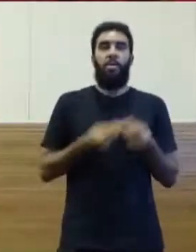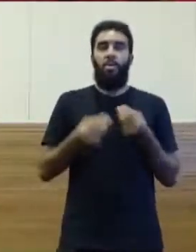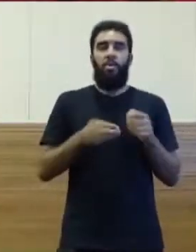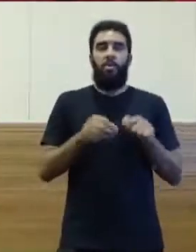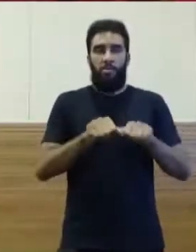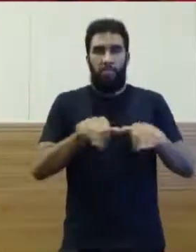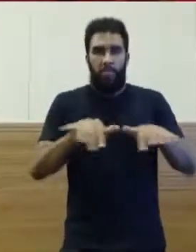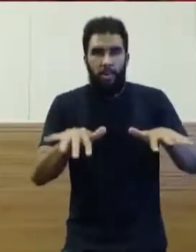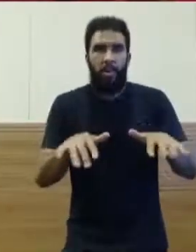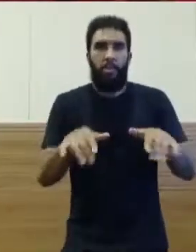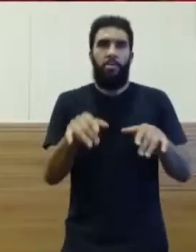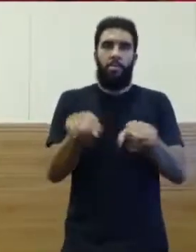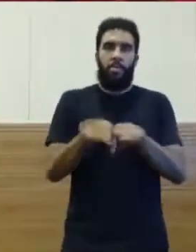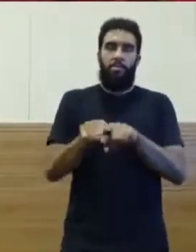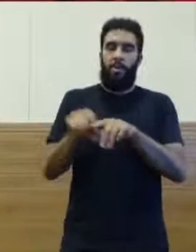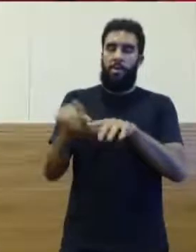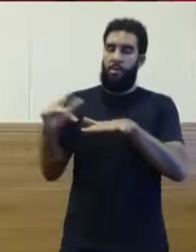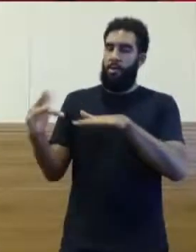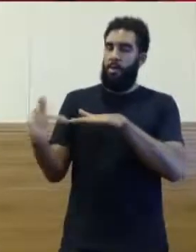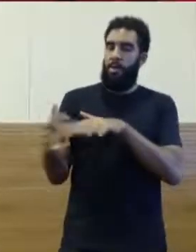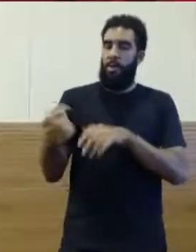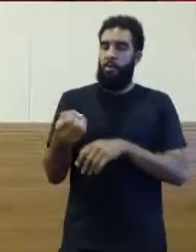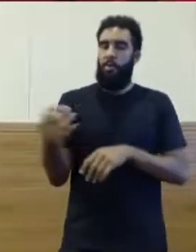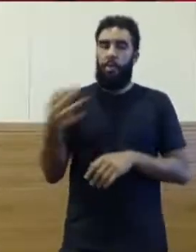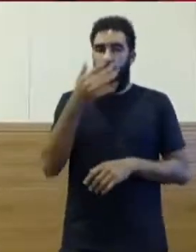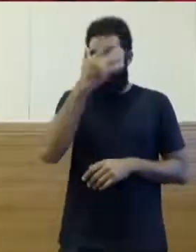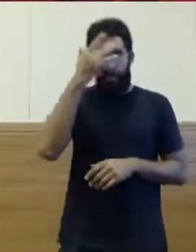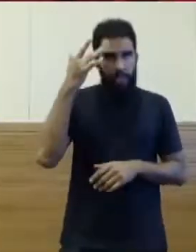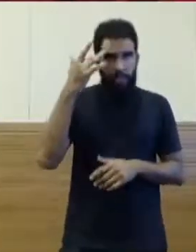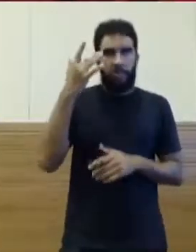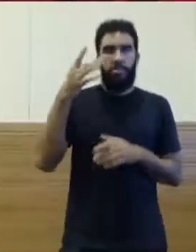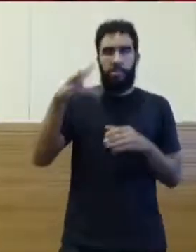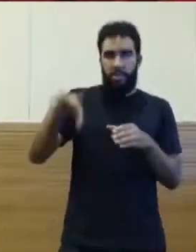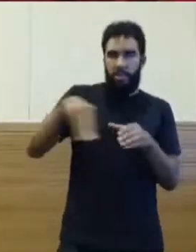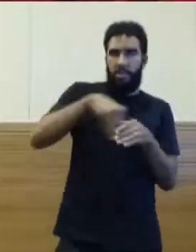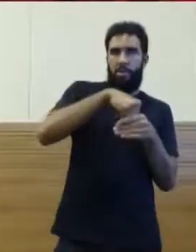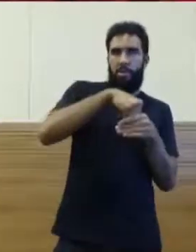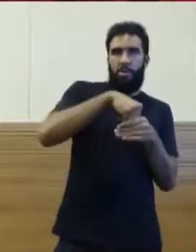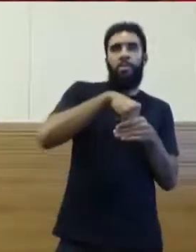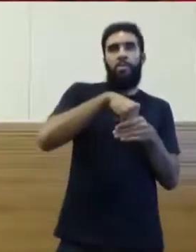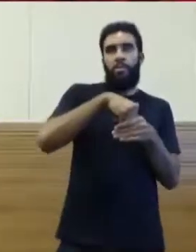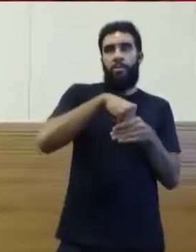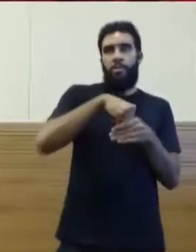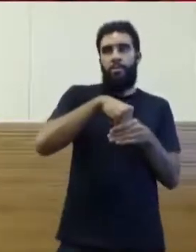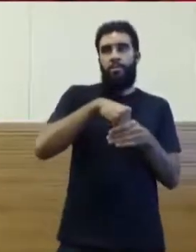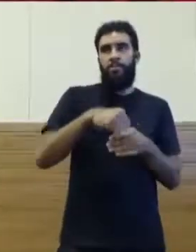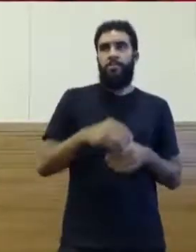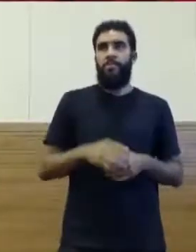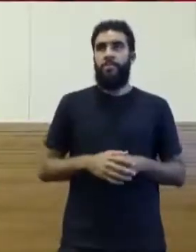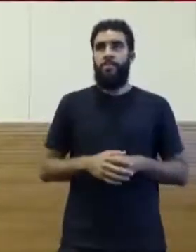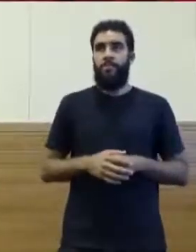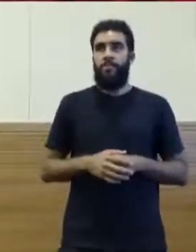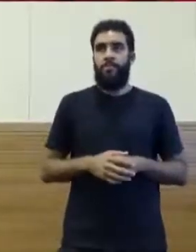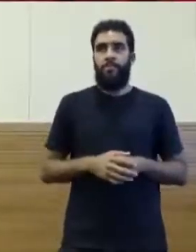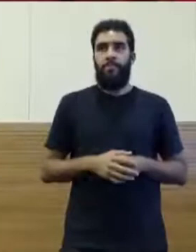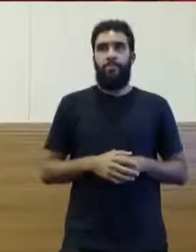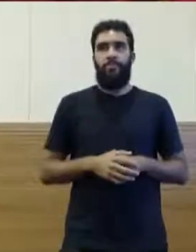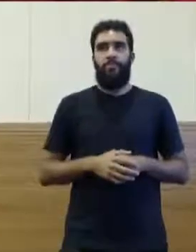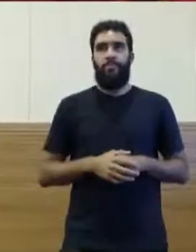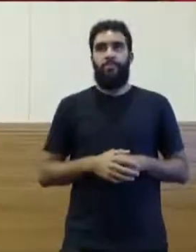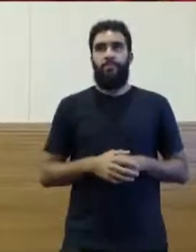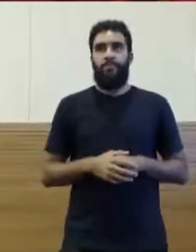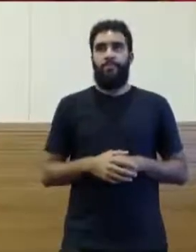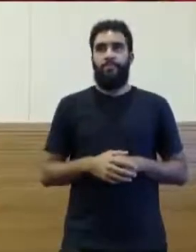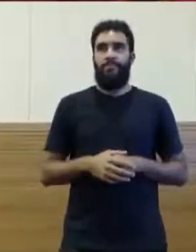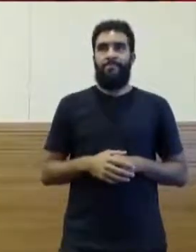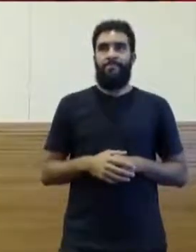and how they were diffused in the publicity when people were included, people who